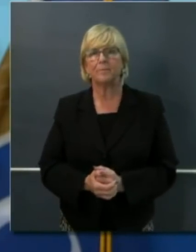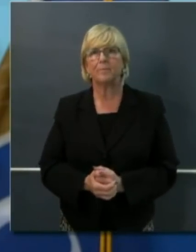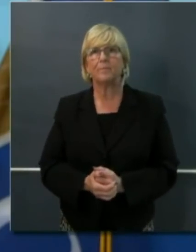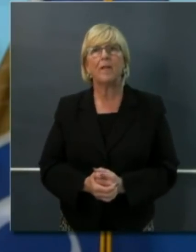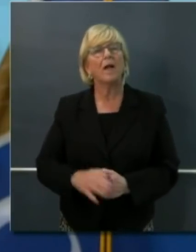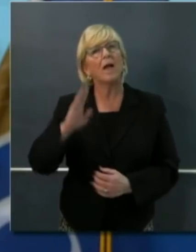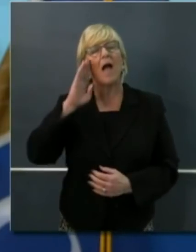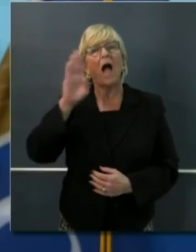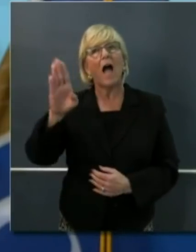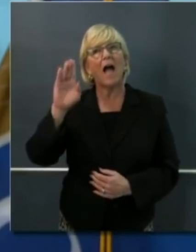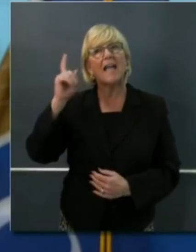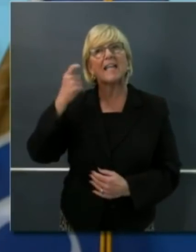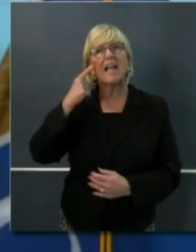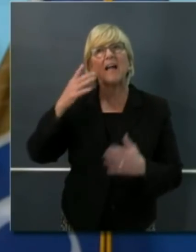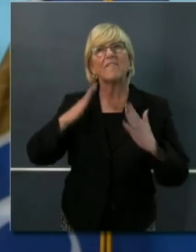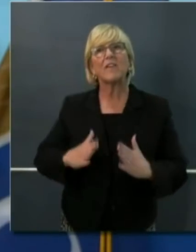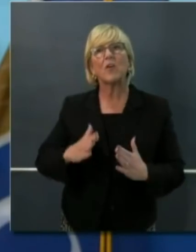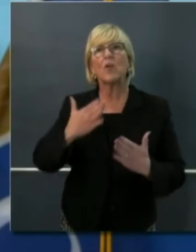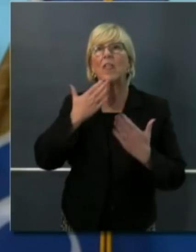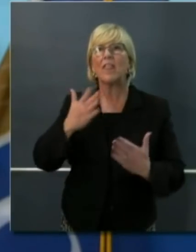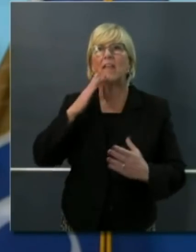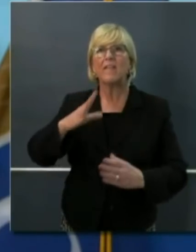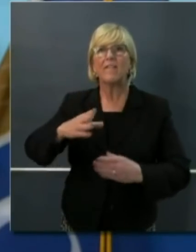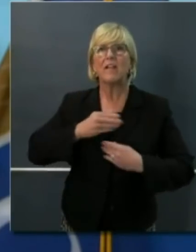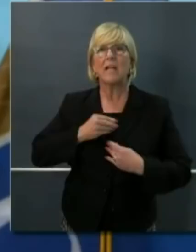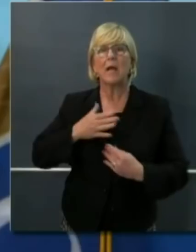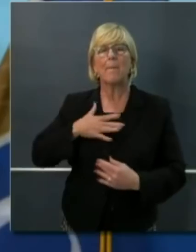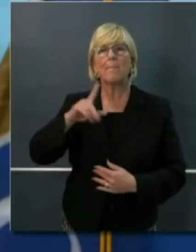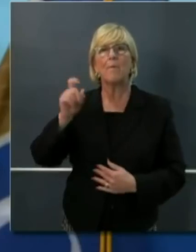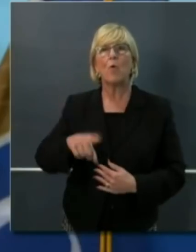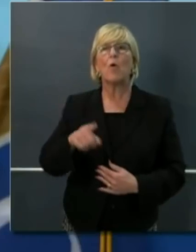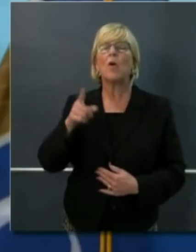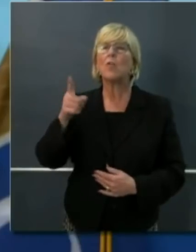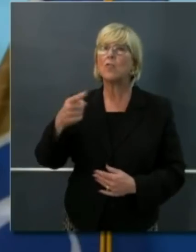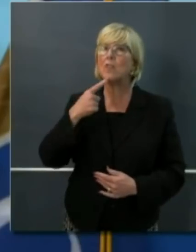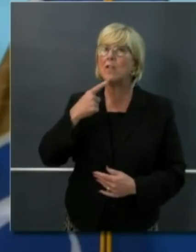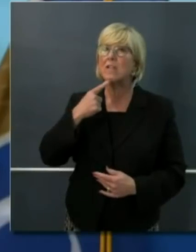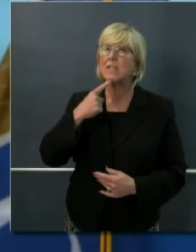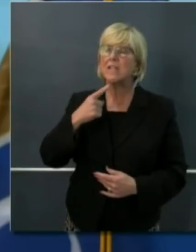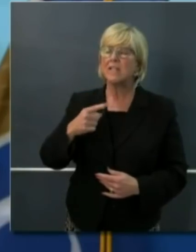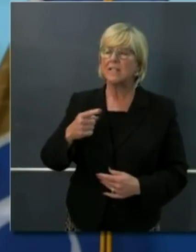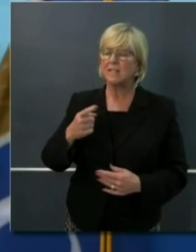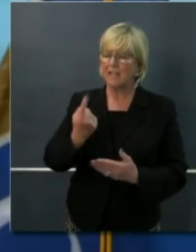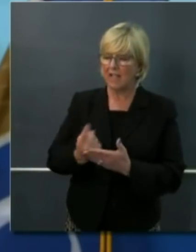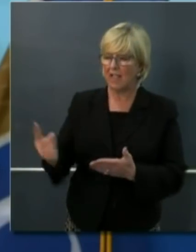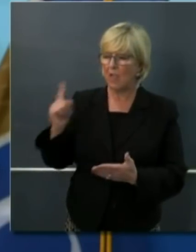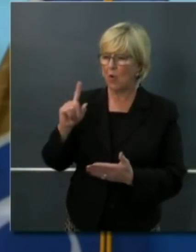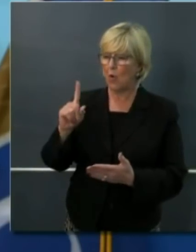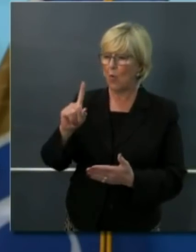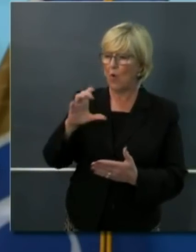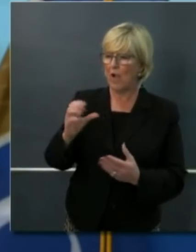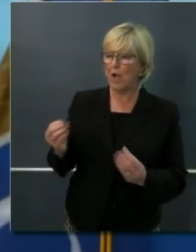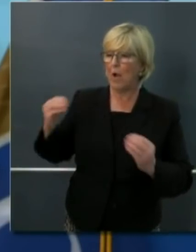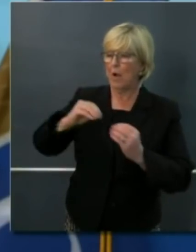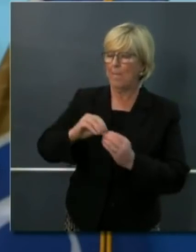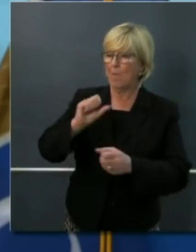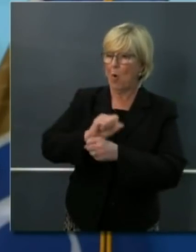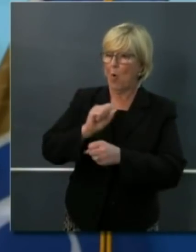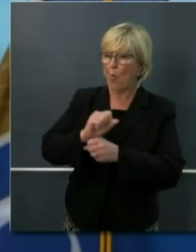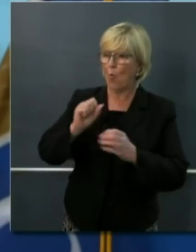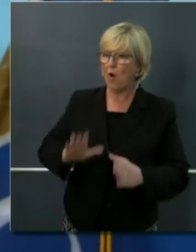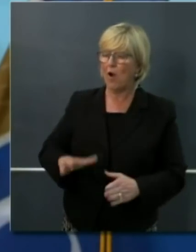Hi, Governor. Thank you for taking my question. Last week, you said hundreds more workers were being added to the staff